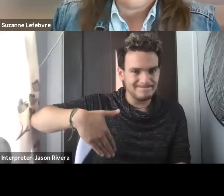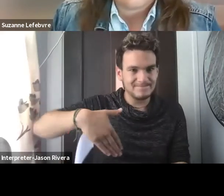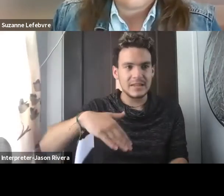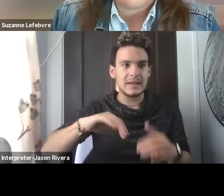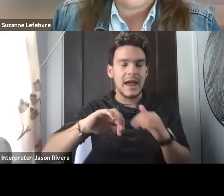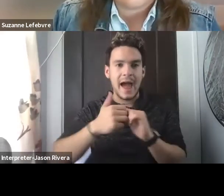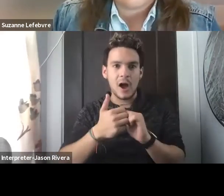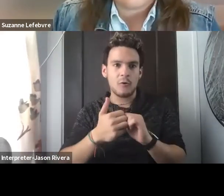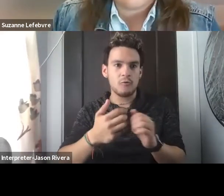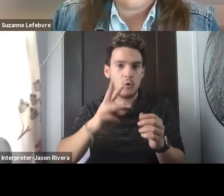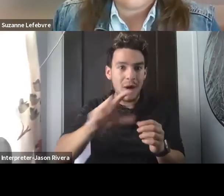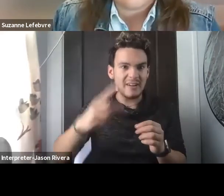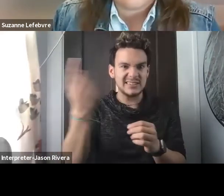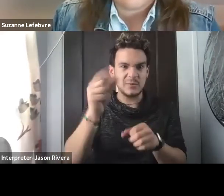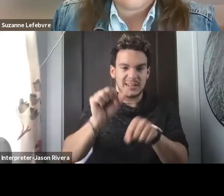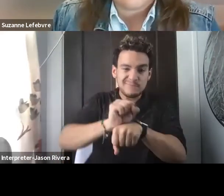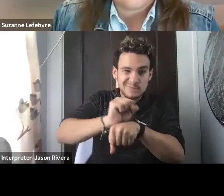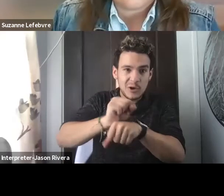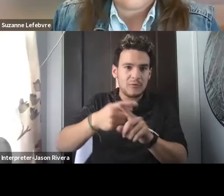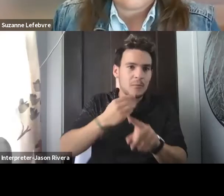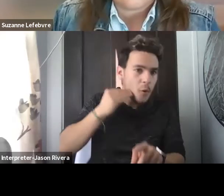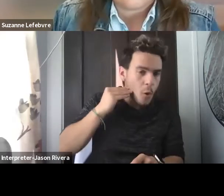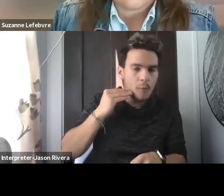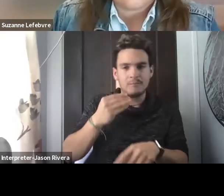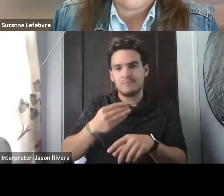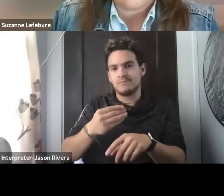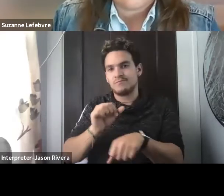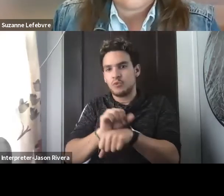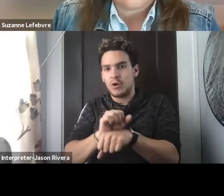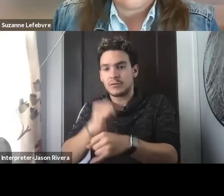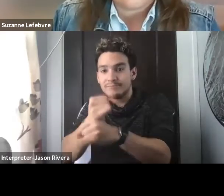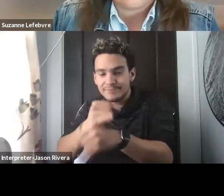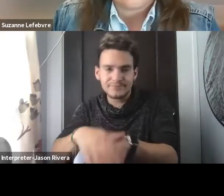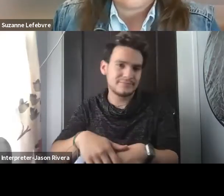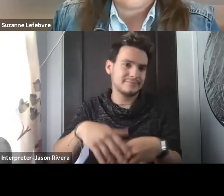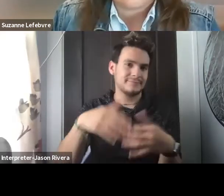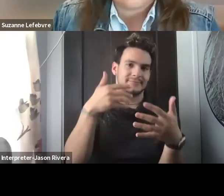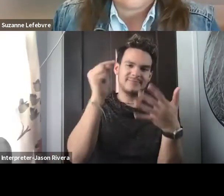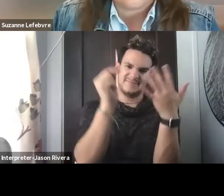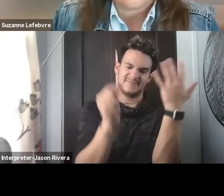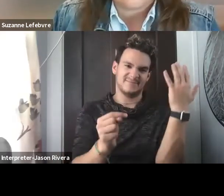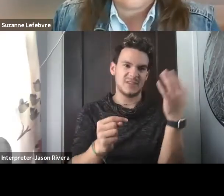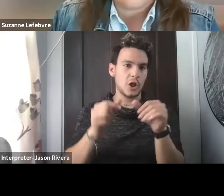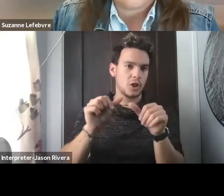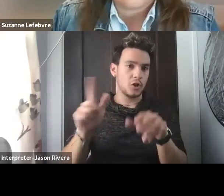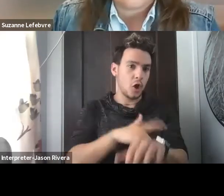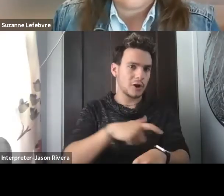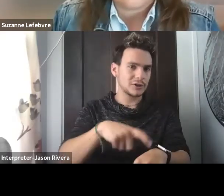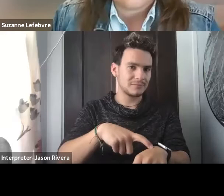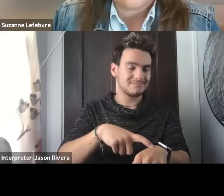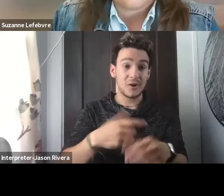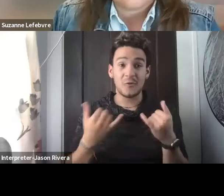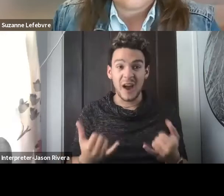productivity and the ability of people to work remotely, efficiently on a long-term basis. Now, we're still